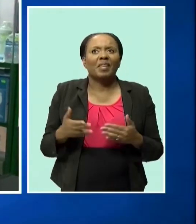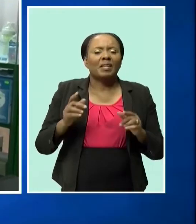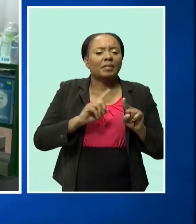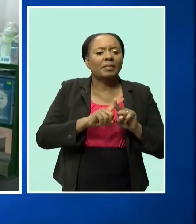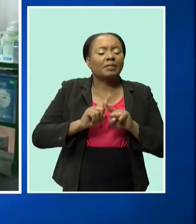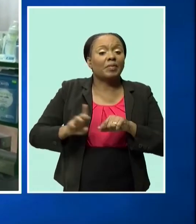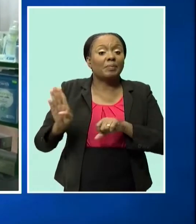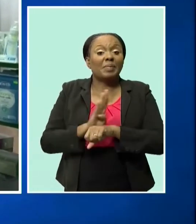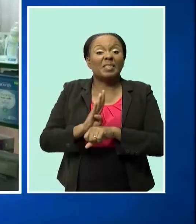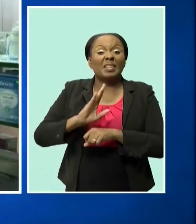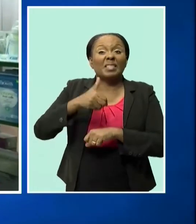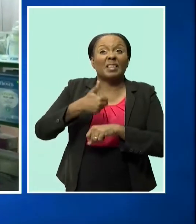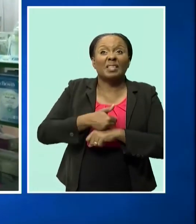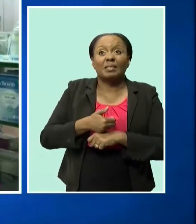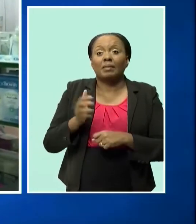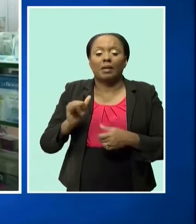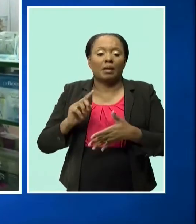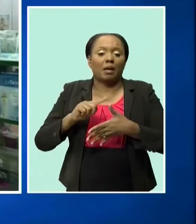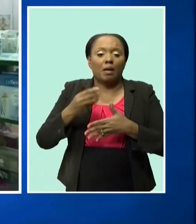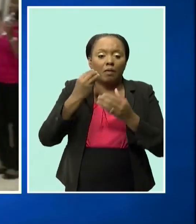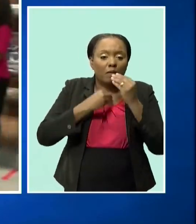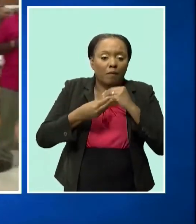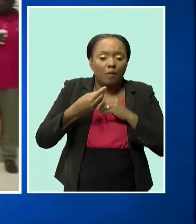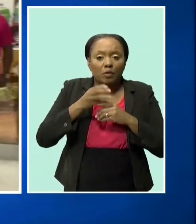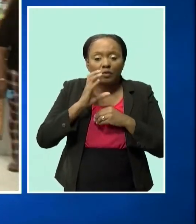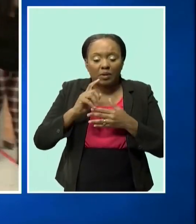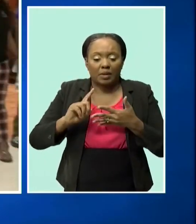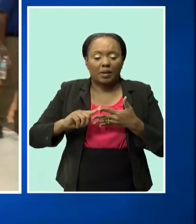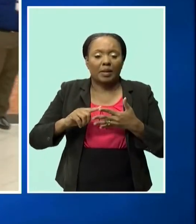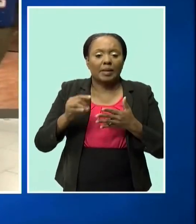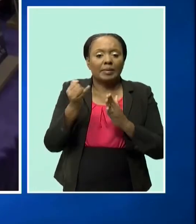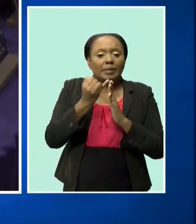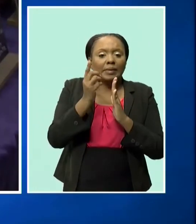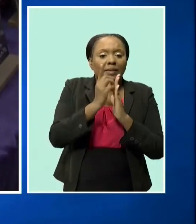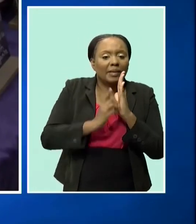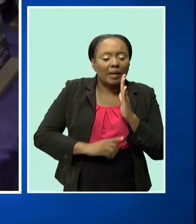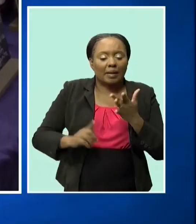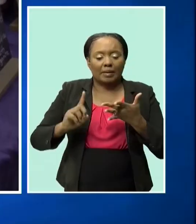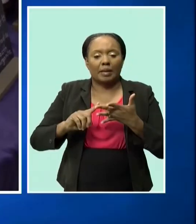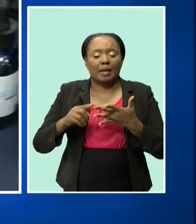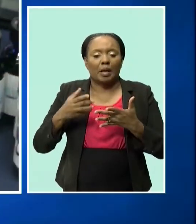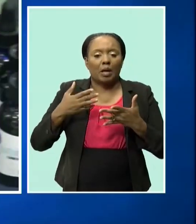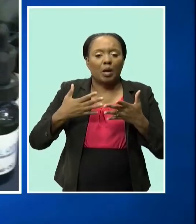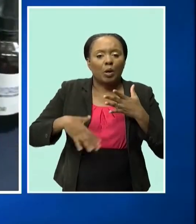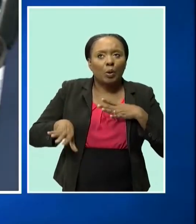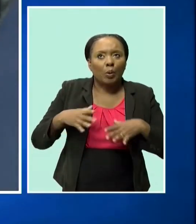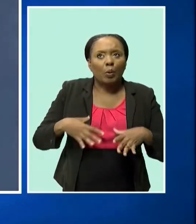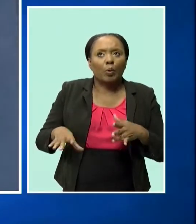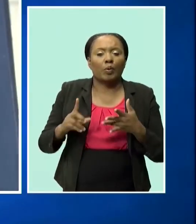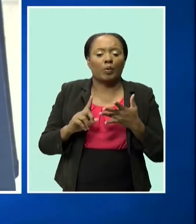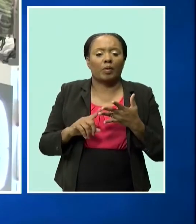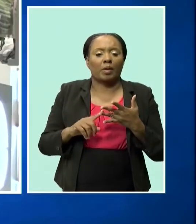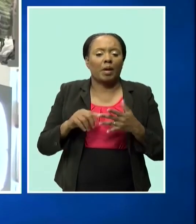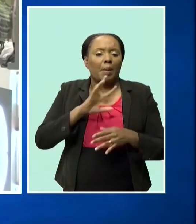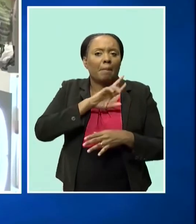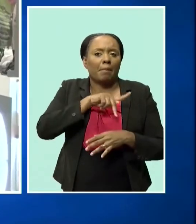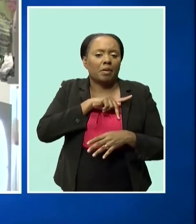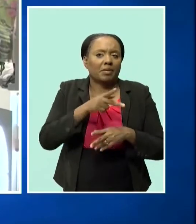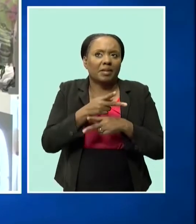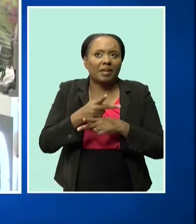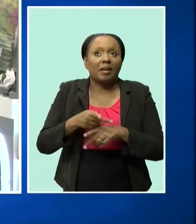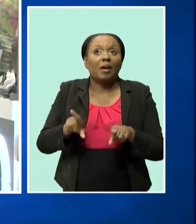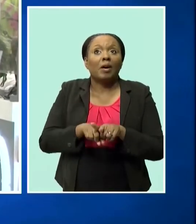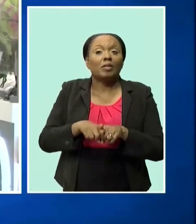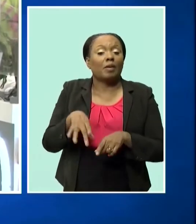of businesses, including some in food and beverage, design, clothing, and personal care and grooming. There was also a special